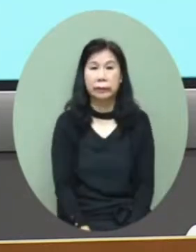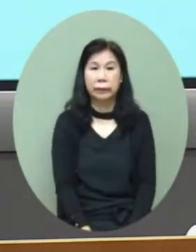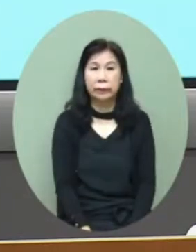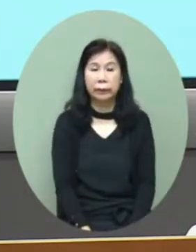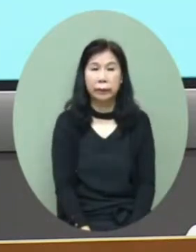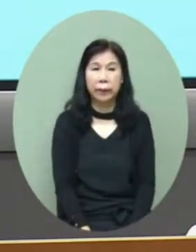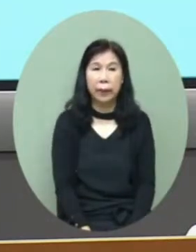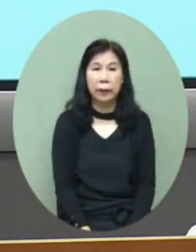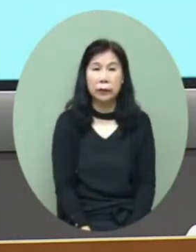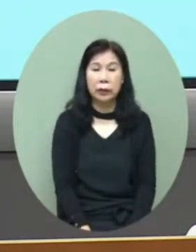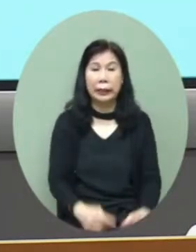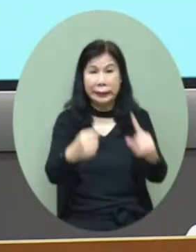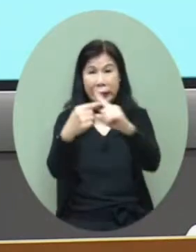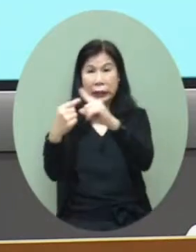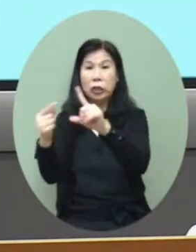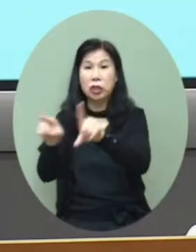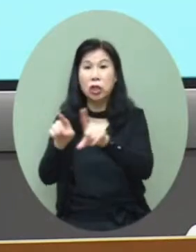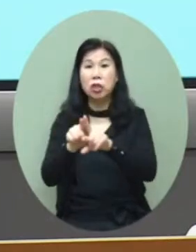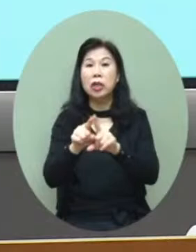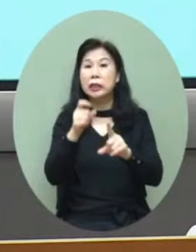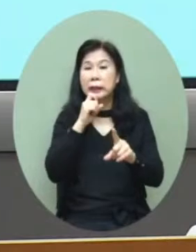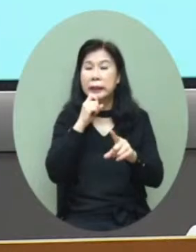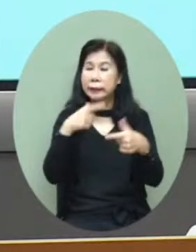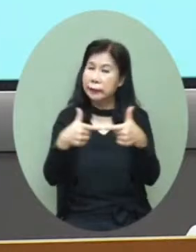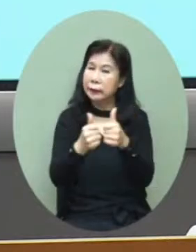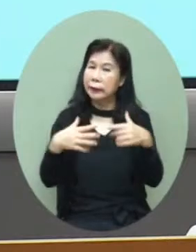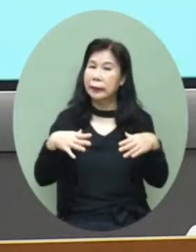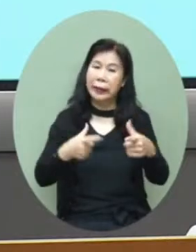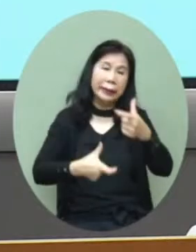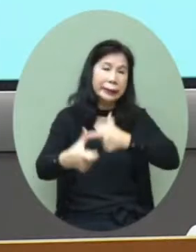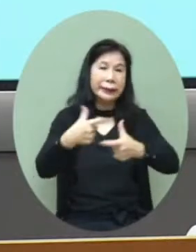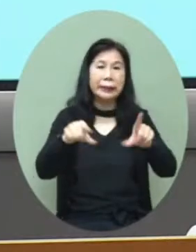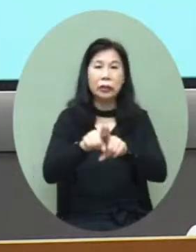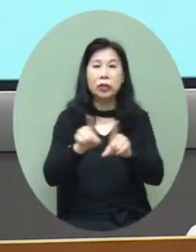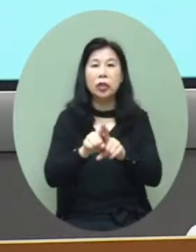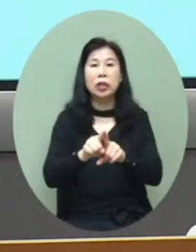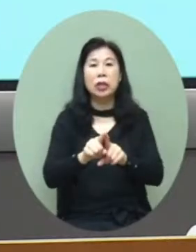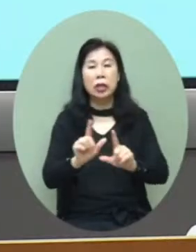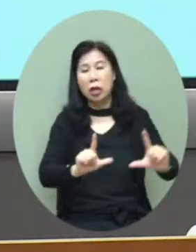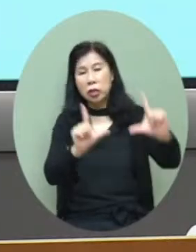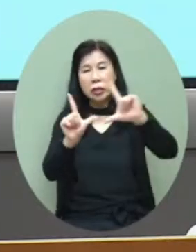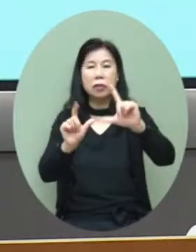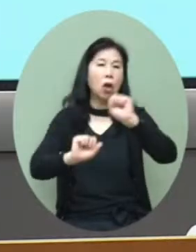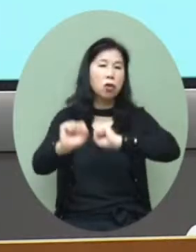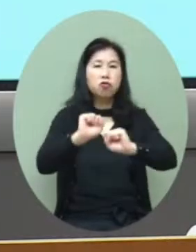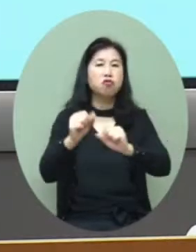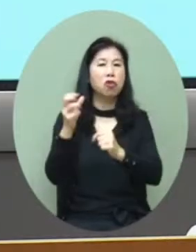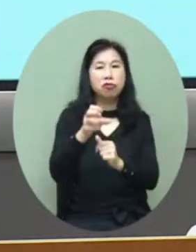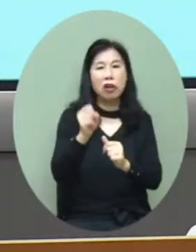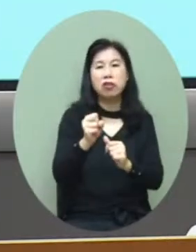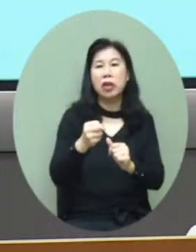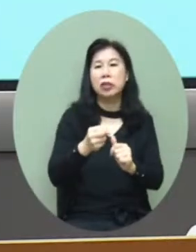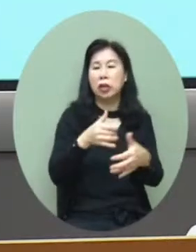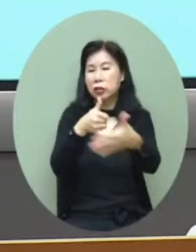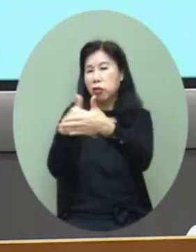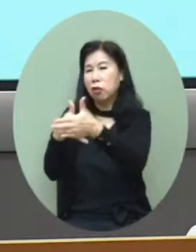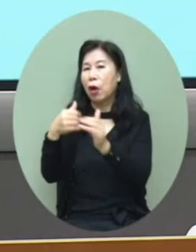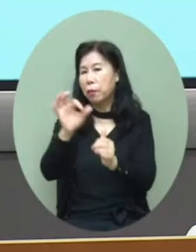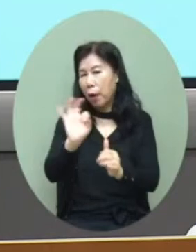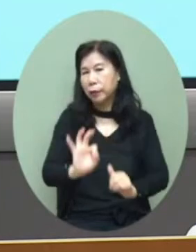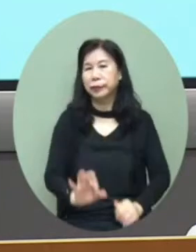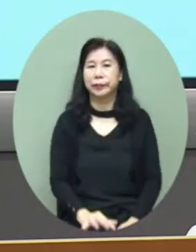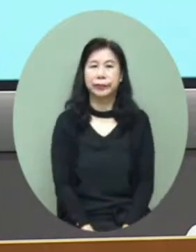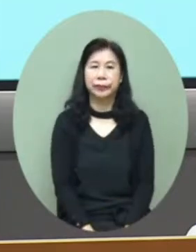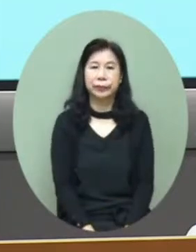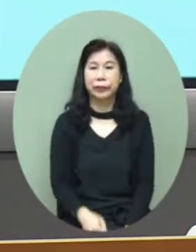of economic and social activities so that society can go